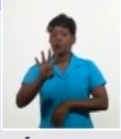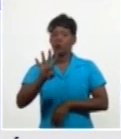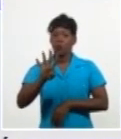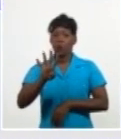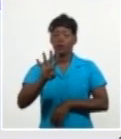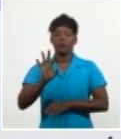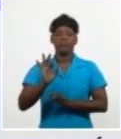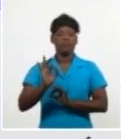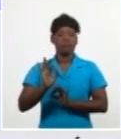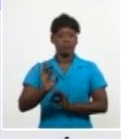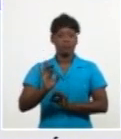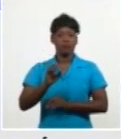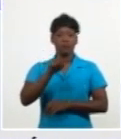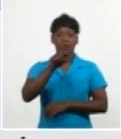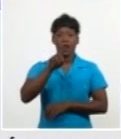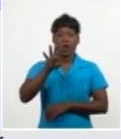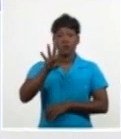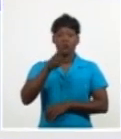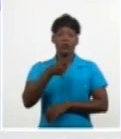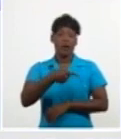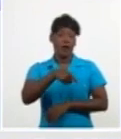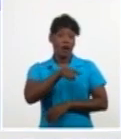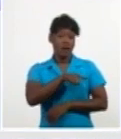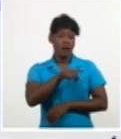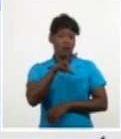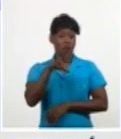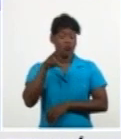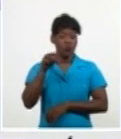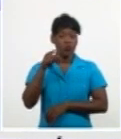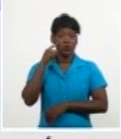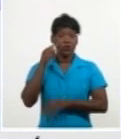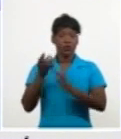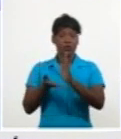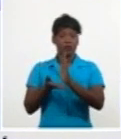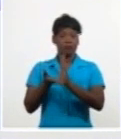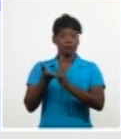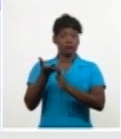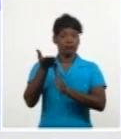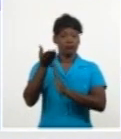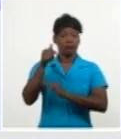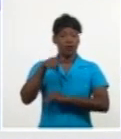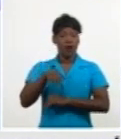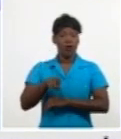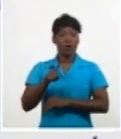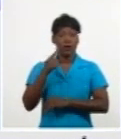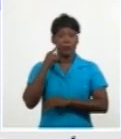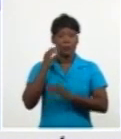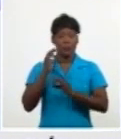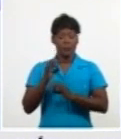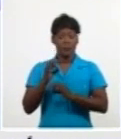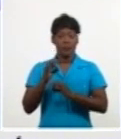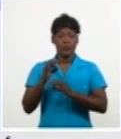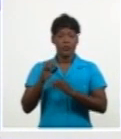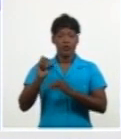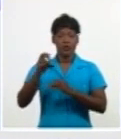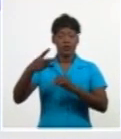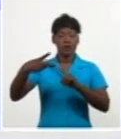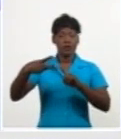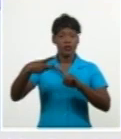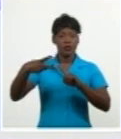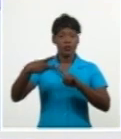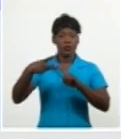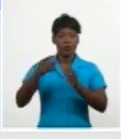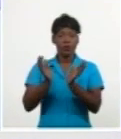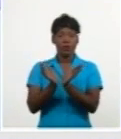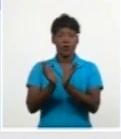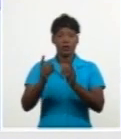9.84%. With the 14 cases confirmed yesterday, the rate is increased. Matanza follows in second place with a rate